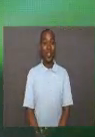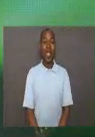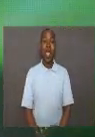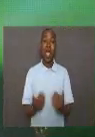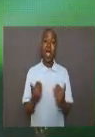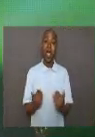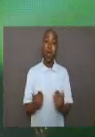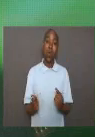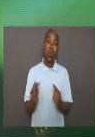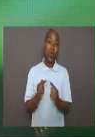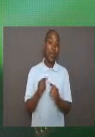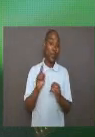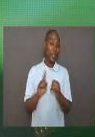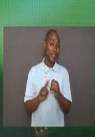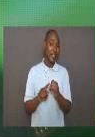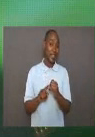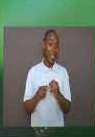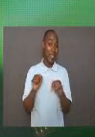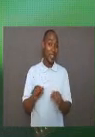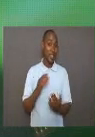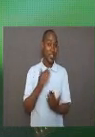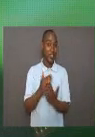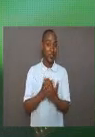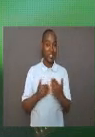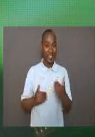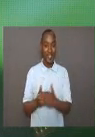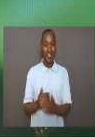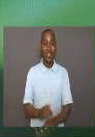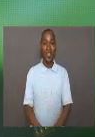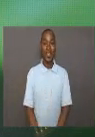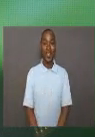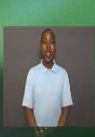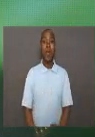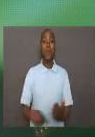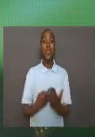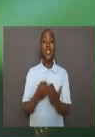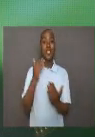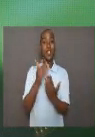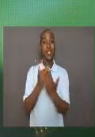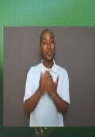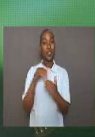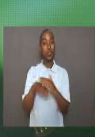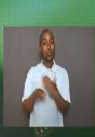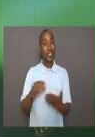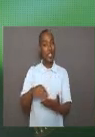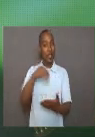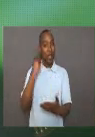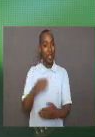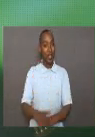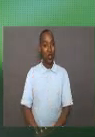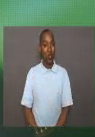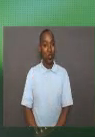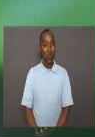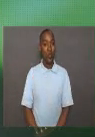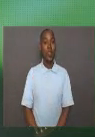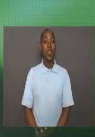We have reached the end of our studies for today. In this lesson, we learned